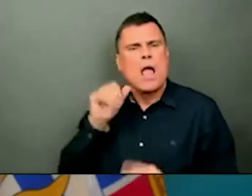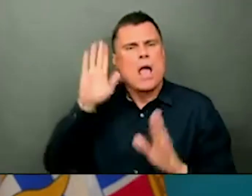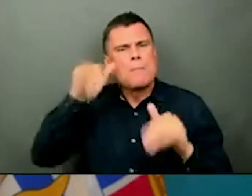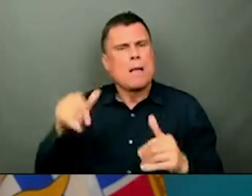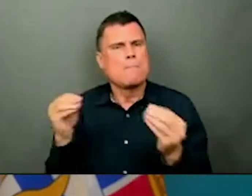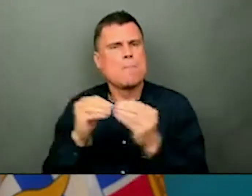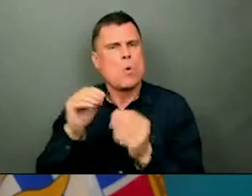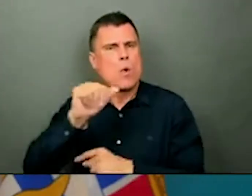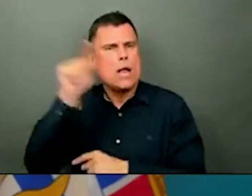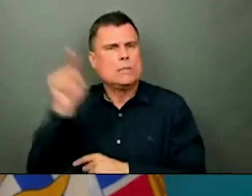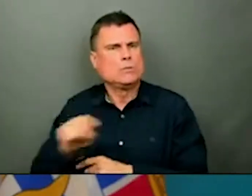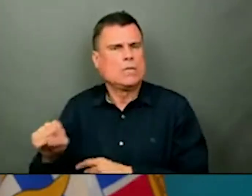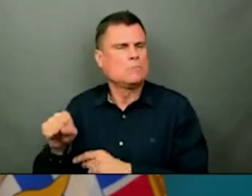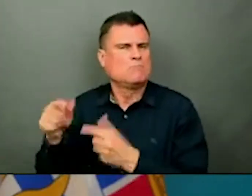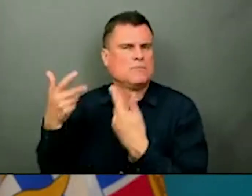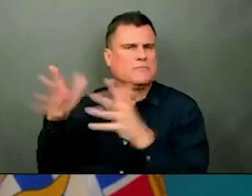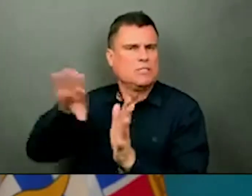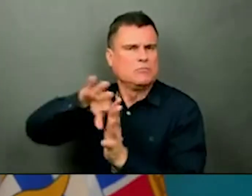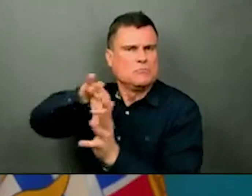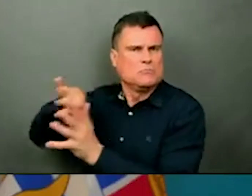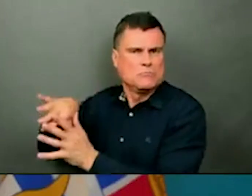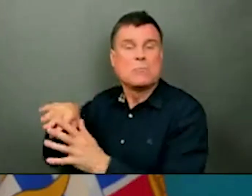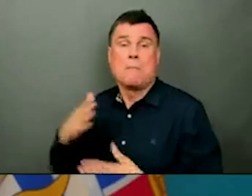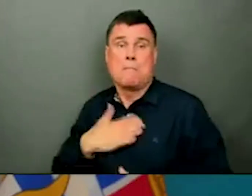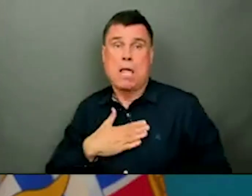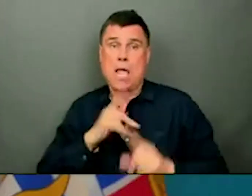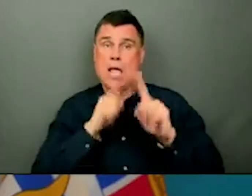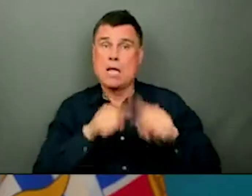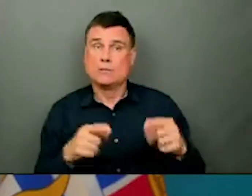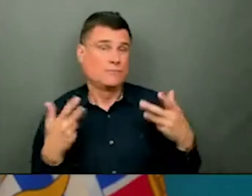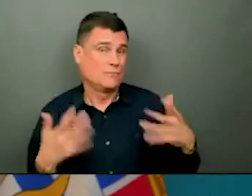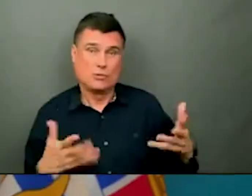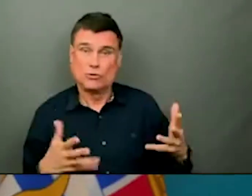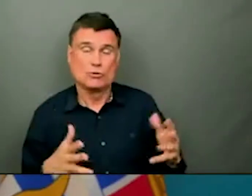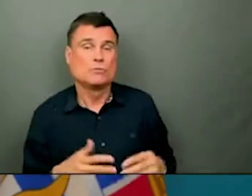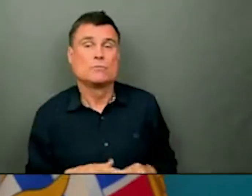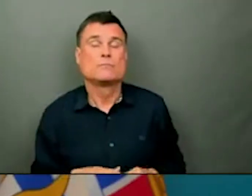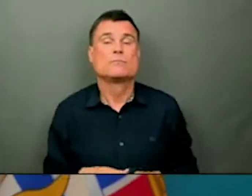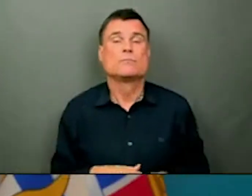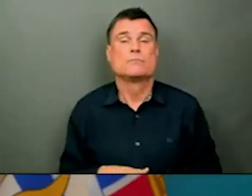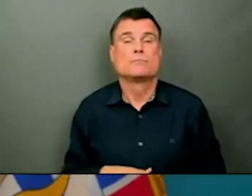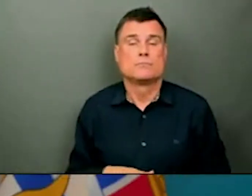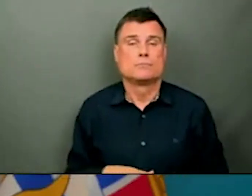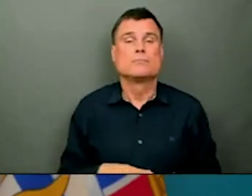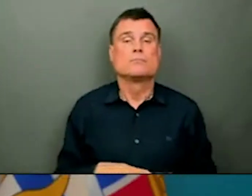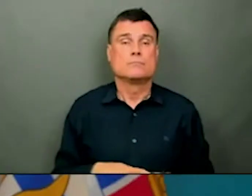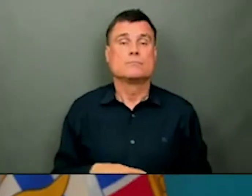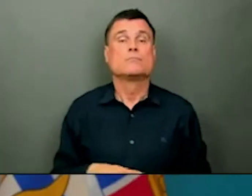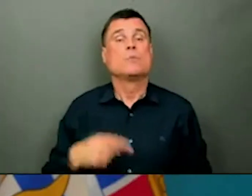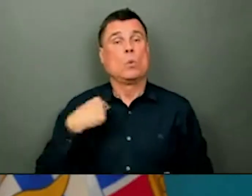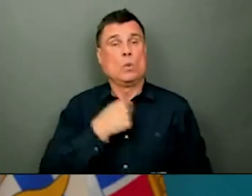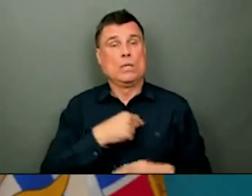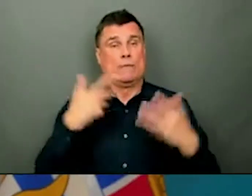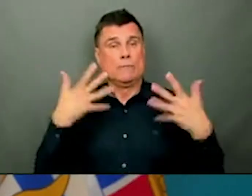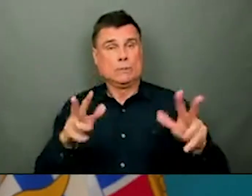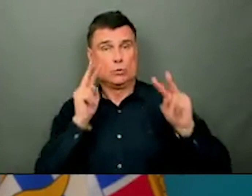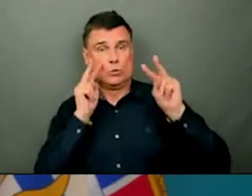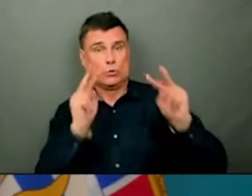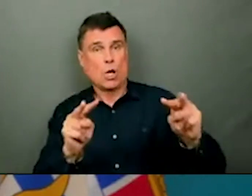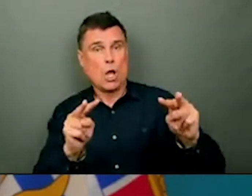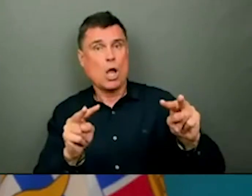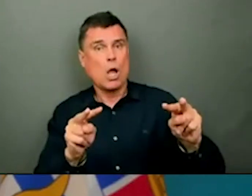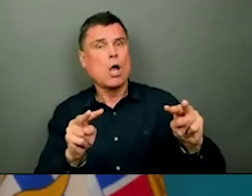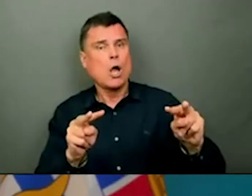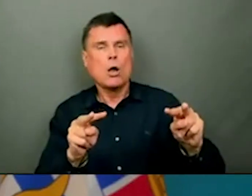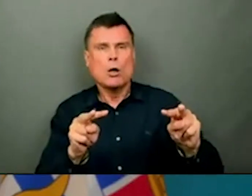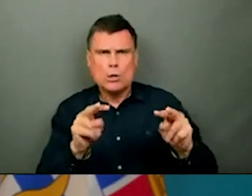so I did speak to that a little bit earlier. We have had some preliminary results, or some preliminary data,